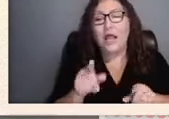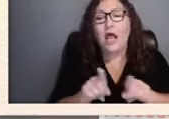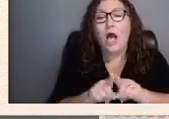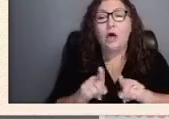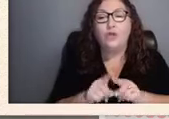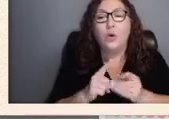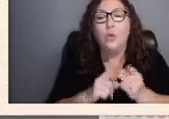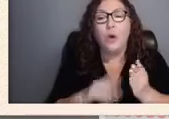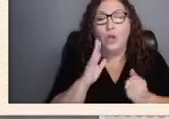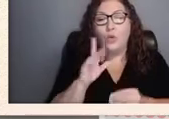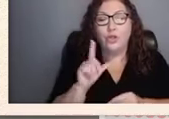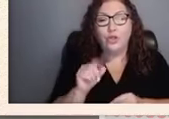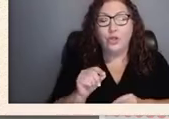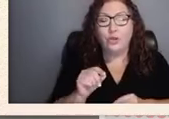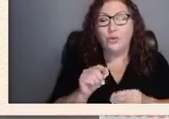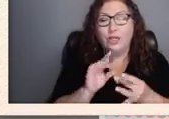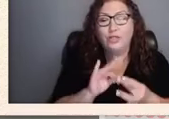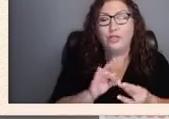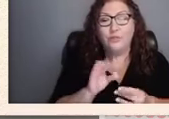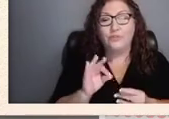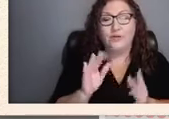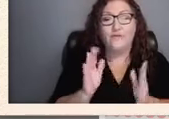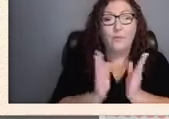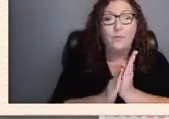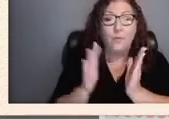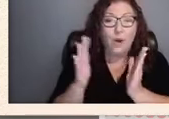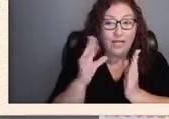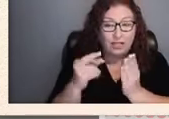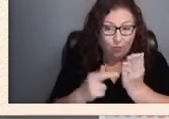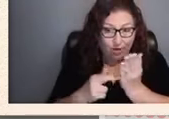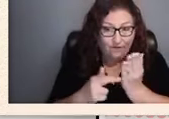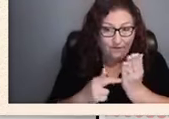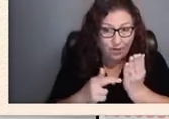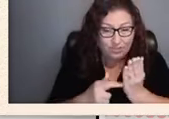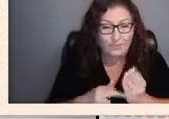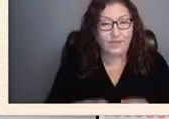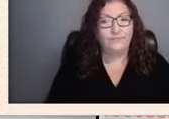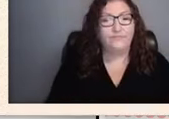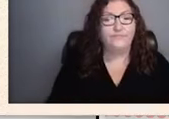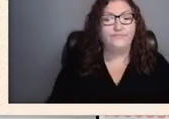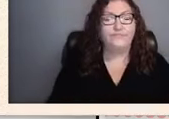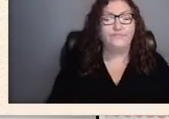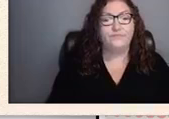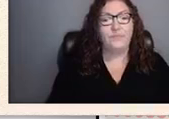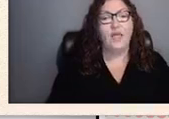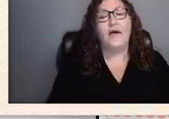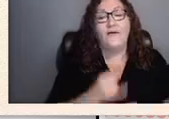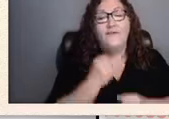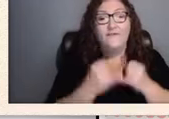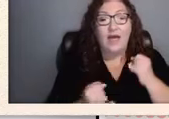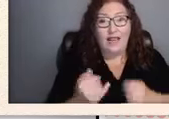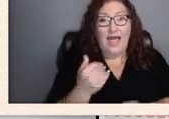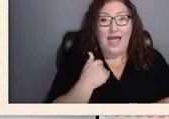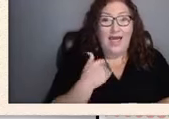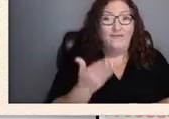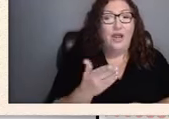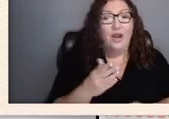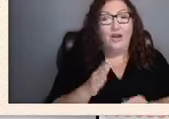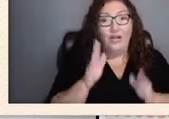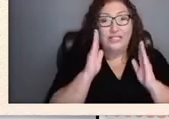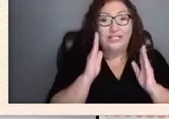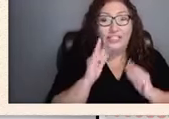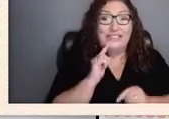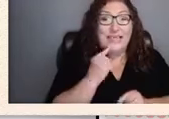in terms of praise and reinforcement if they meet those expectations. Finally, I have on there, attention is candy. And what do I mean